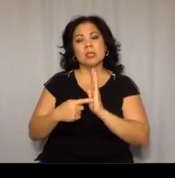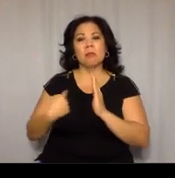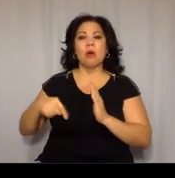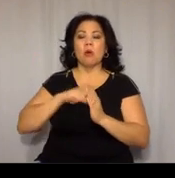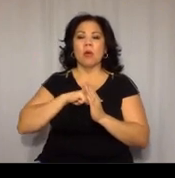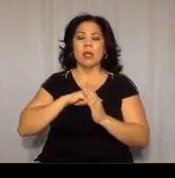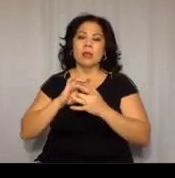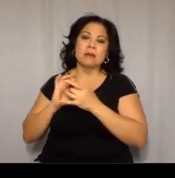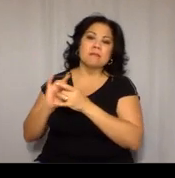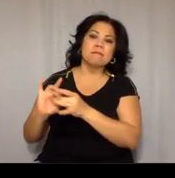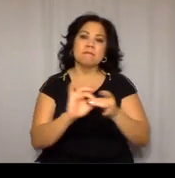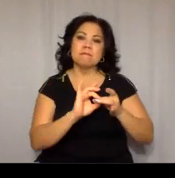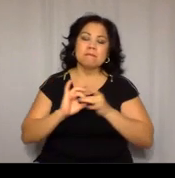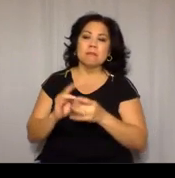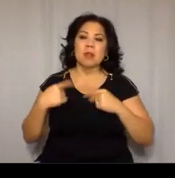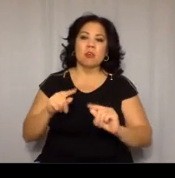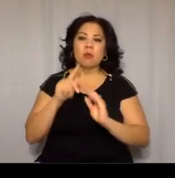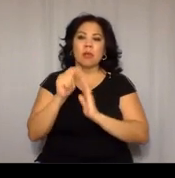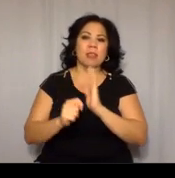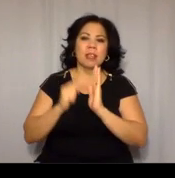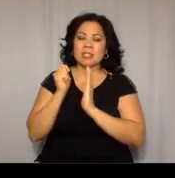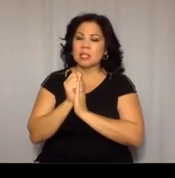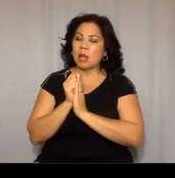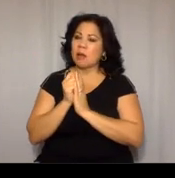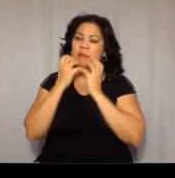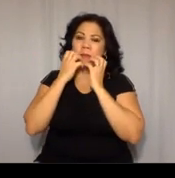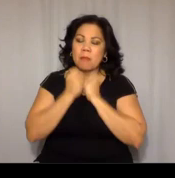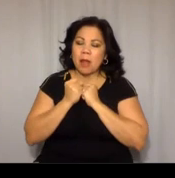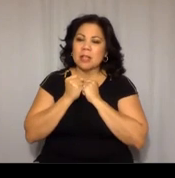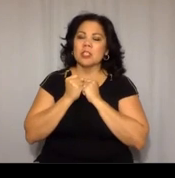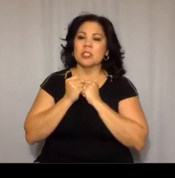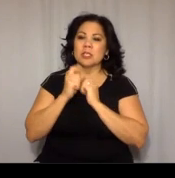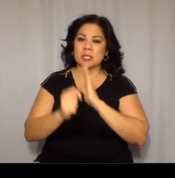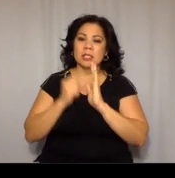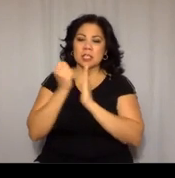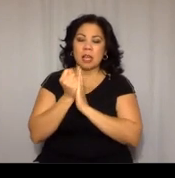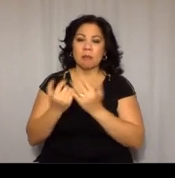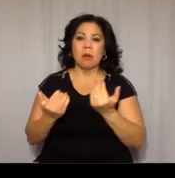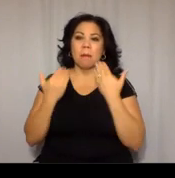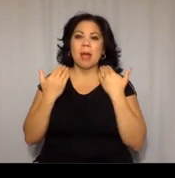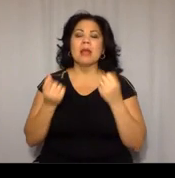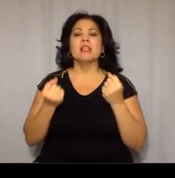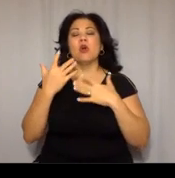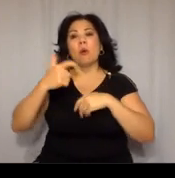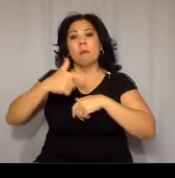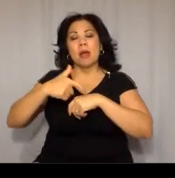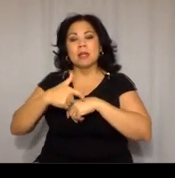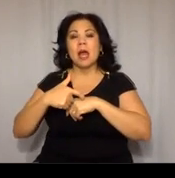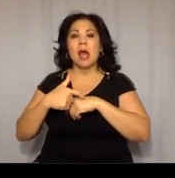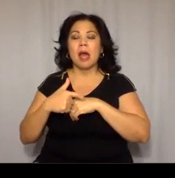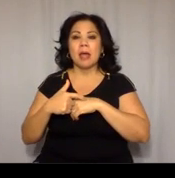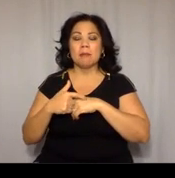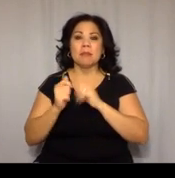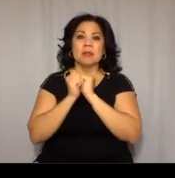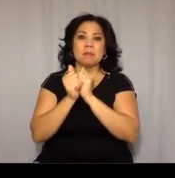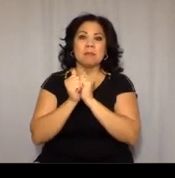all connected through this kind of amazing and challenging time where we're spending so much of our time together at home